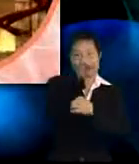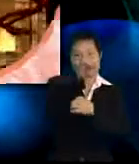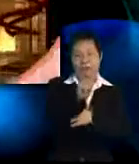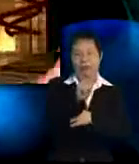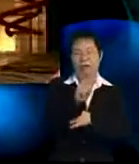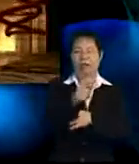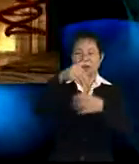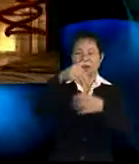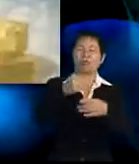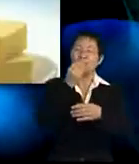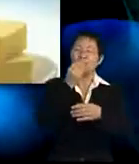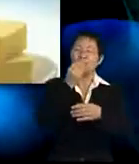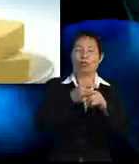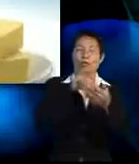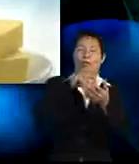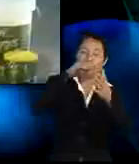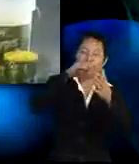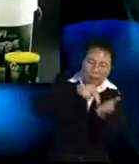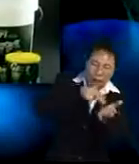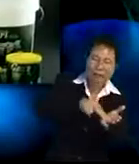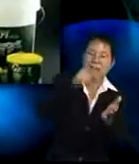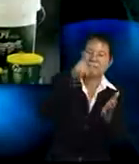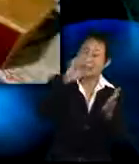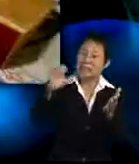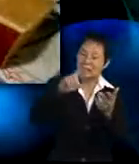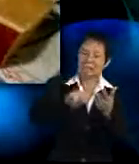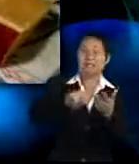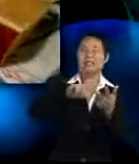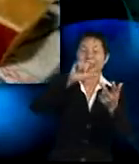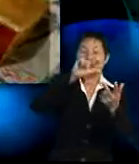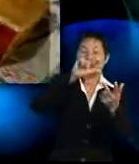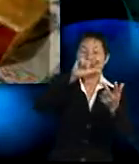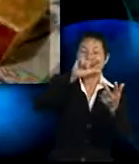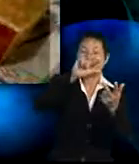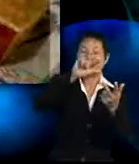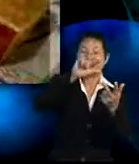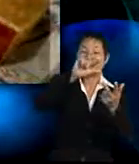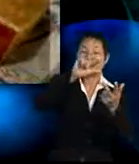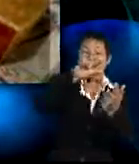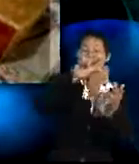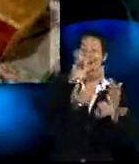in foods such as butter, ghee, fatty meat.